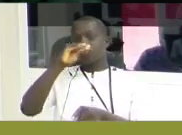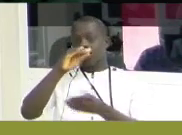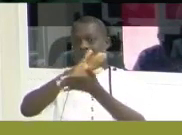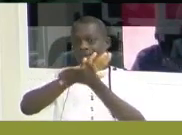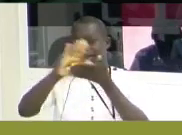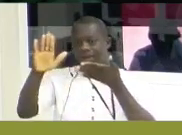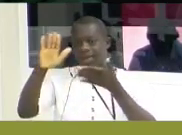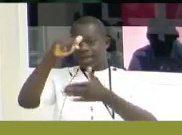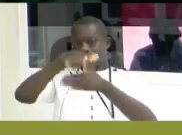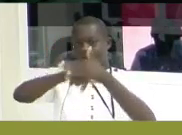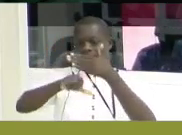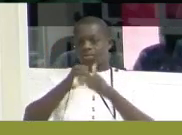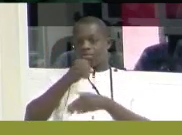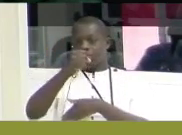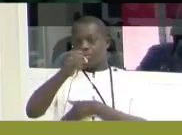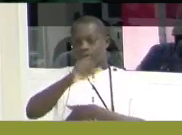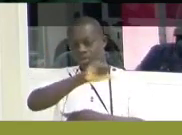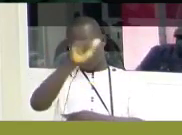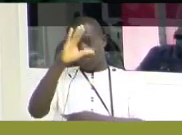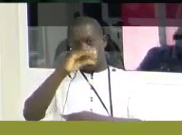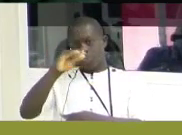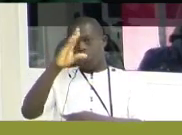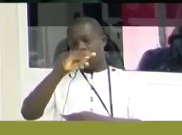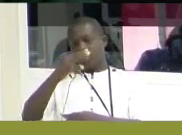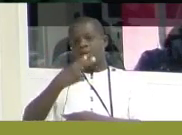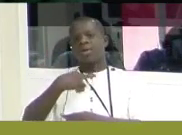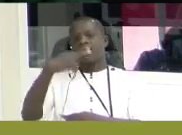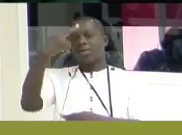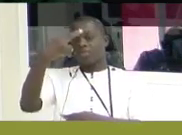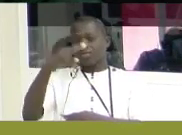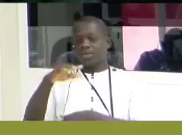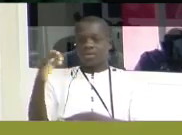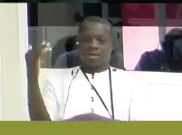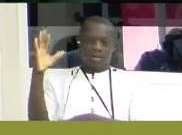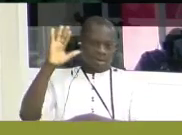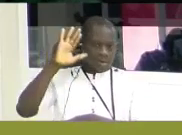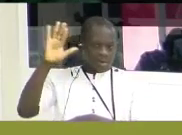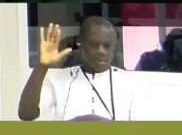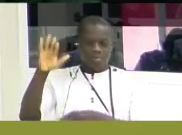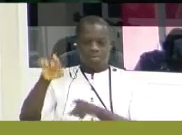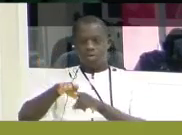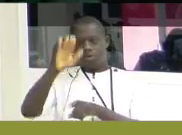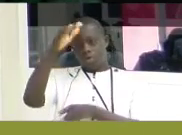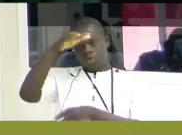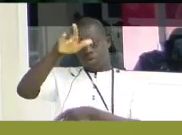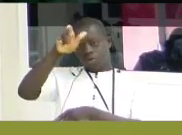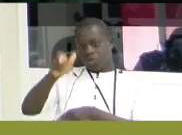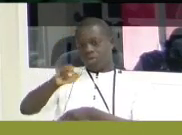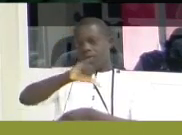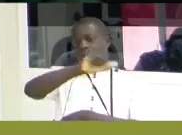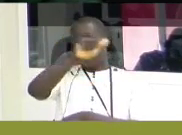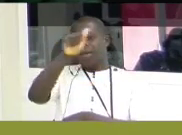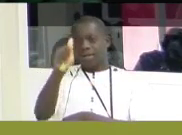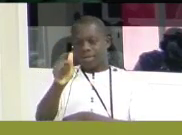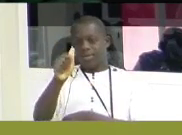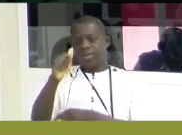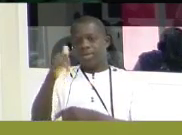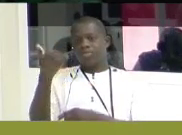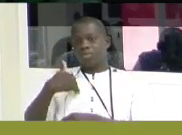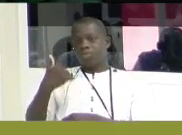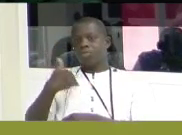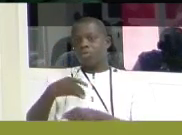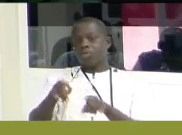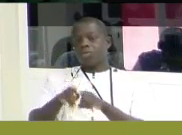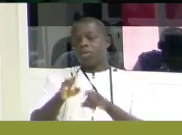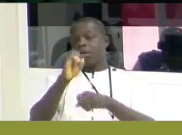microphone? Speak loudly as well to the hearing of the commissioners and the audience. I would advise you to take it slowly